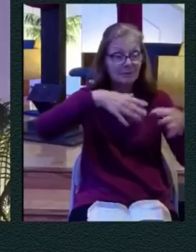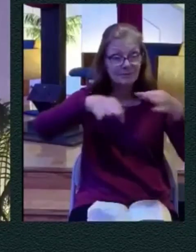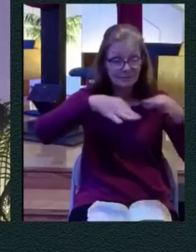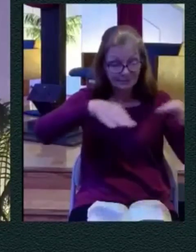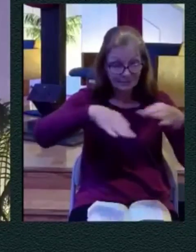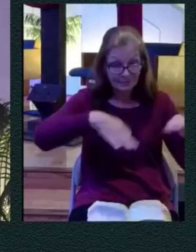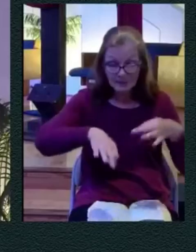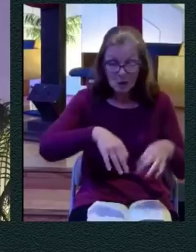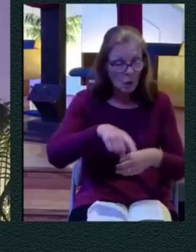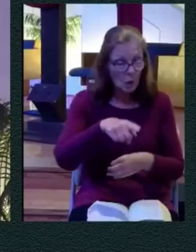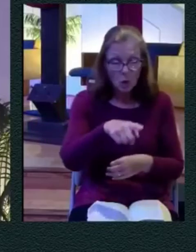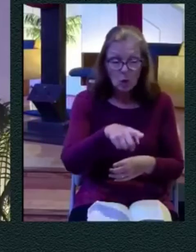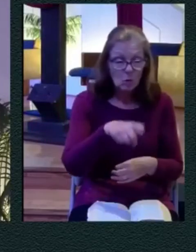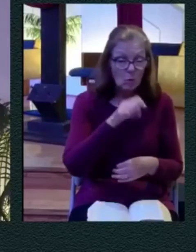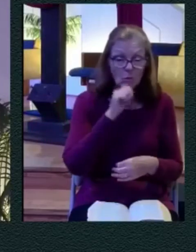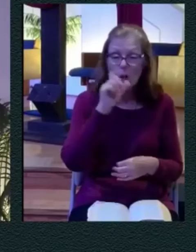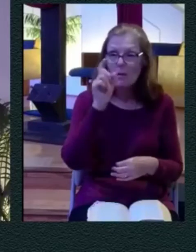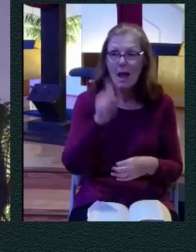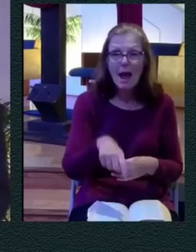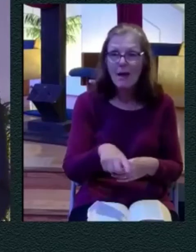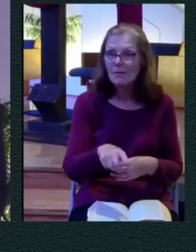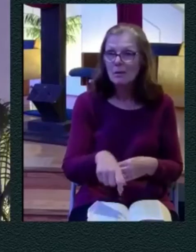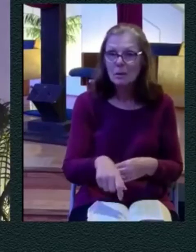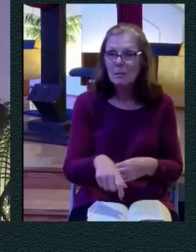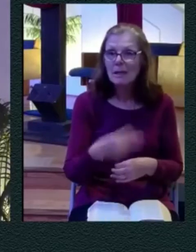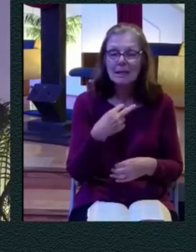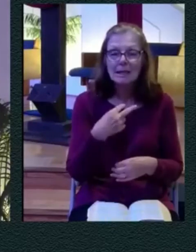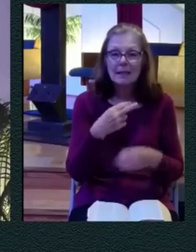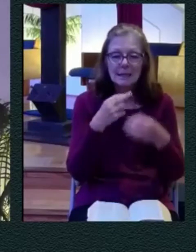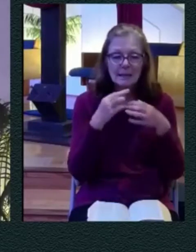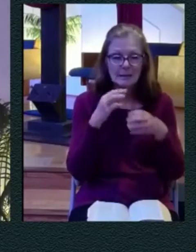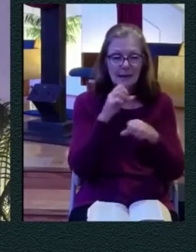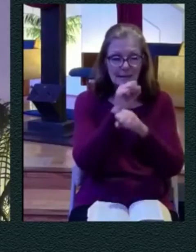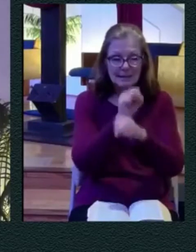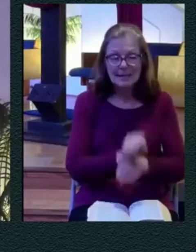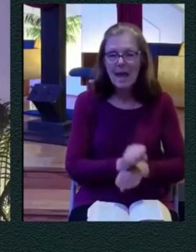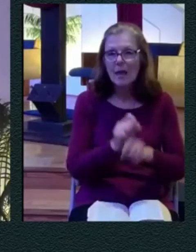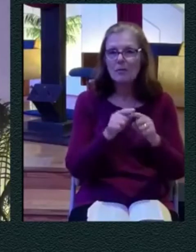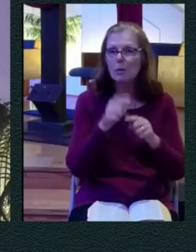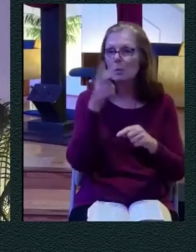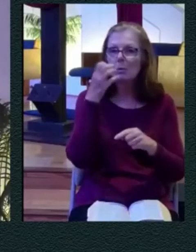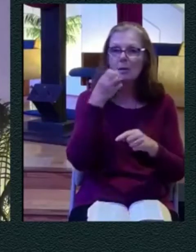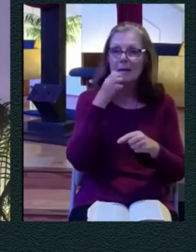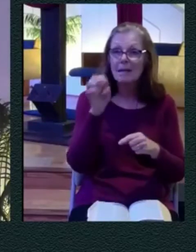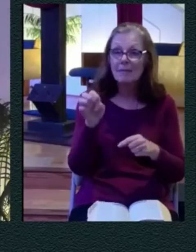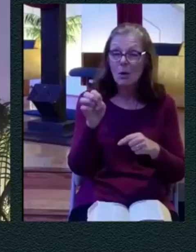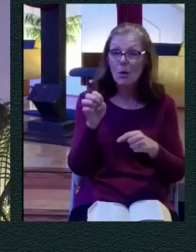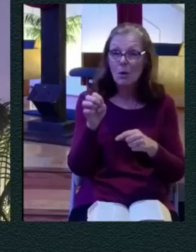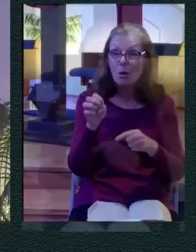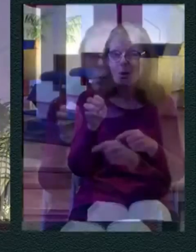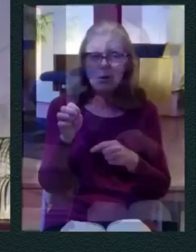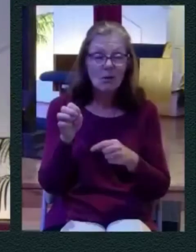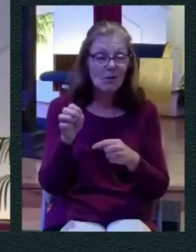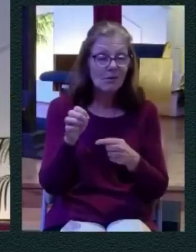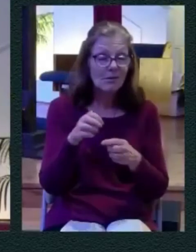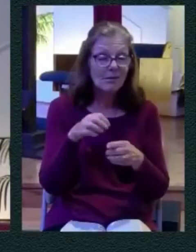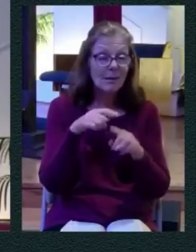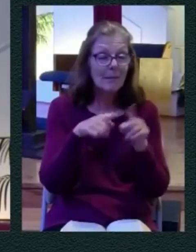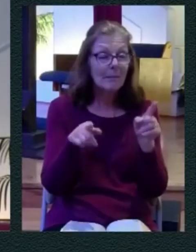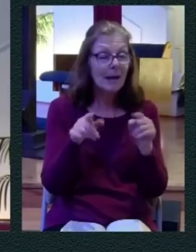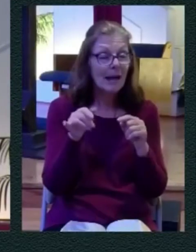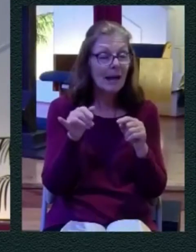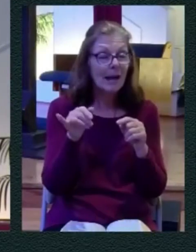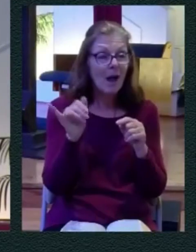don't have to be in bondage to evil, the evil that you chose. So He held out redemption, but that's not all He held out.